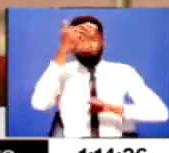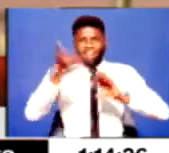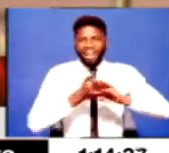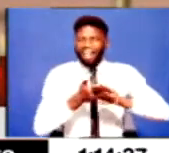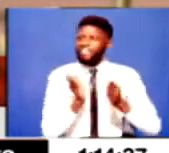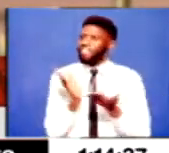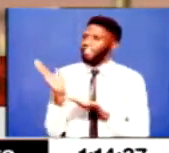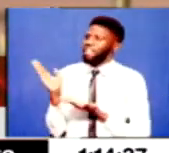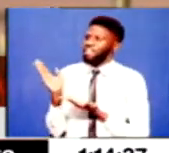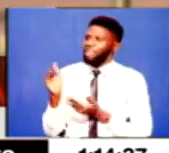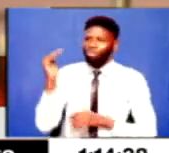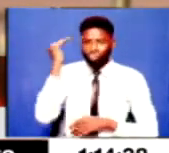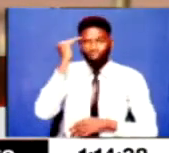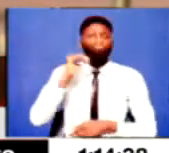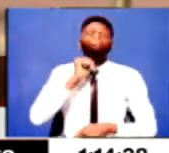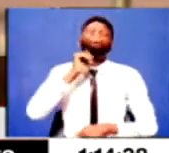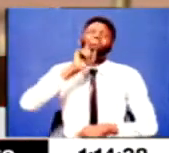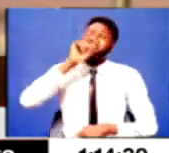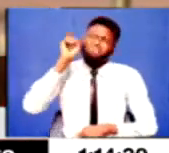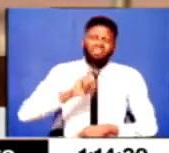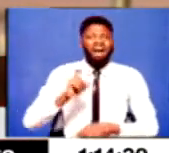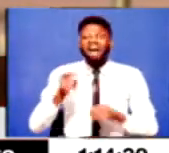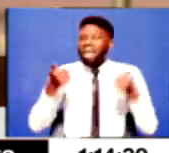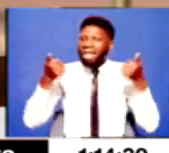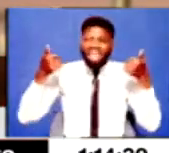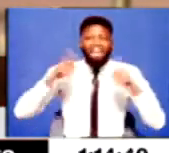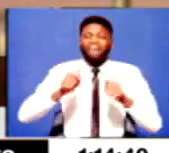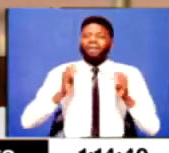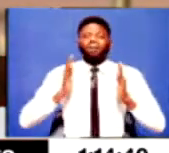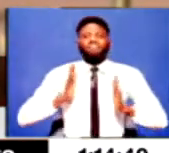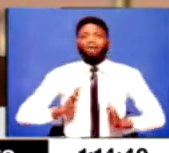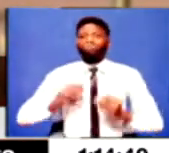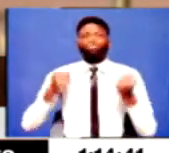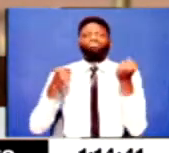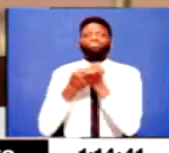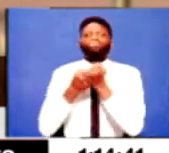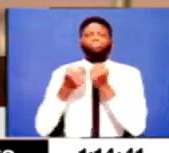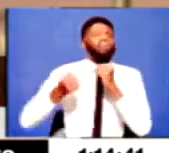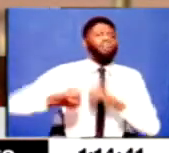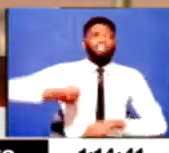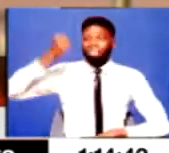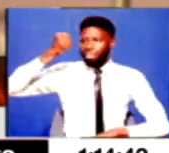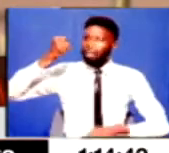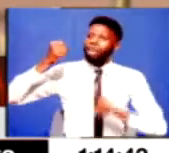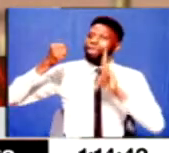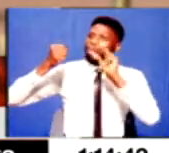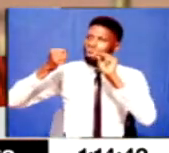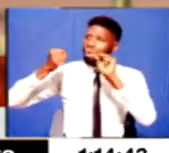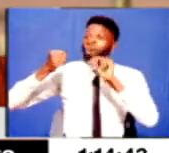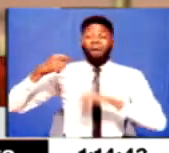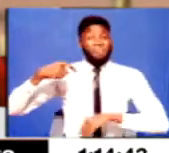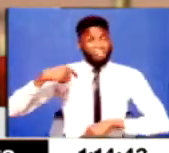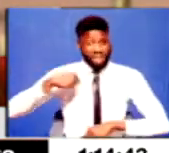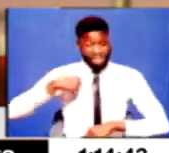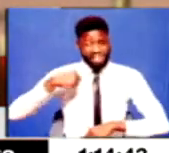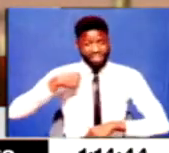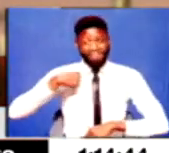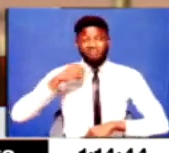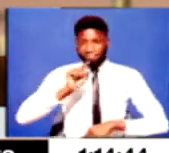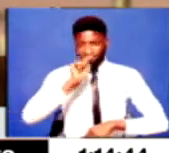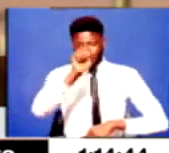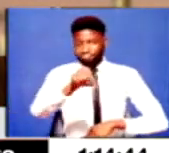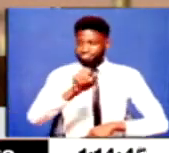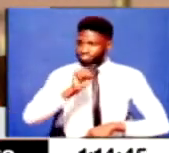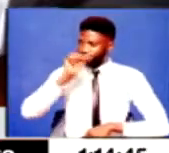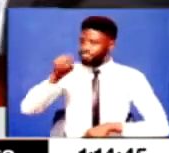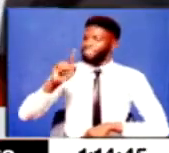sponsored by anybody. I will go to Kenyans themselves and tell them what I've done in the